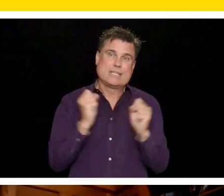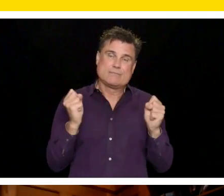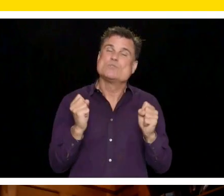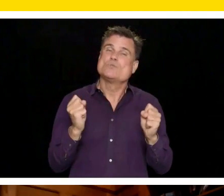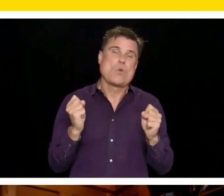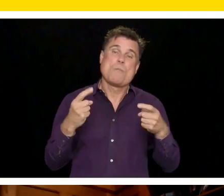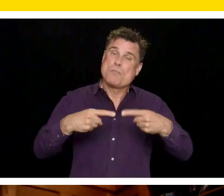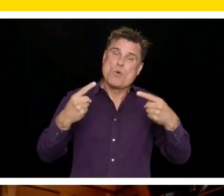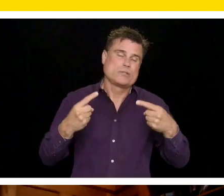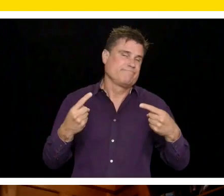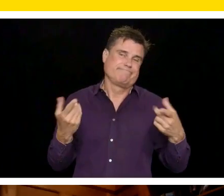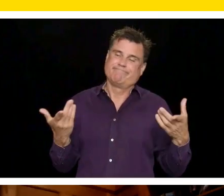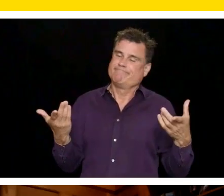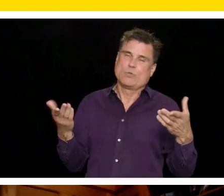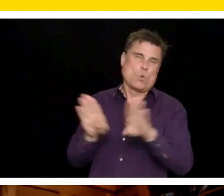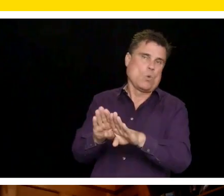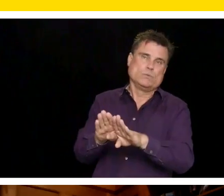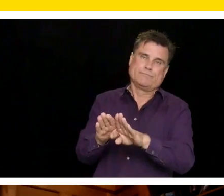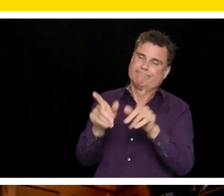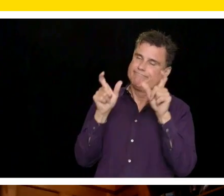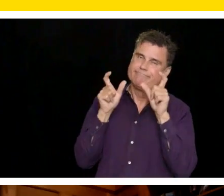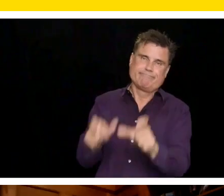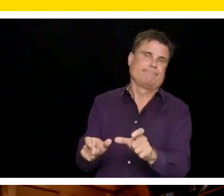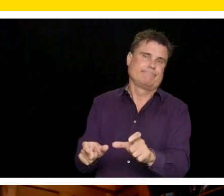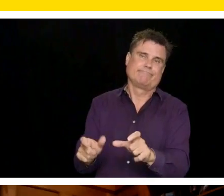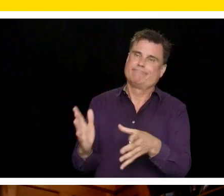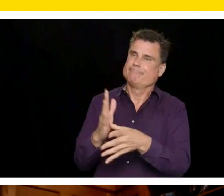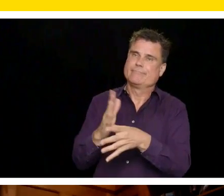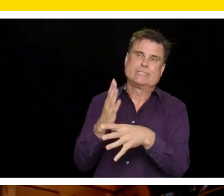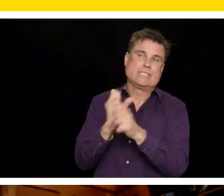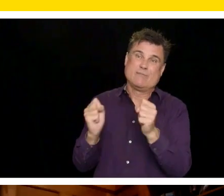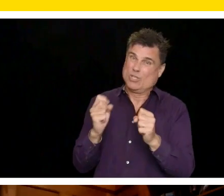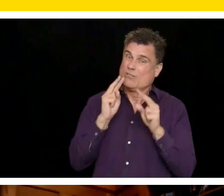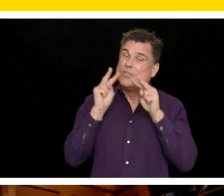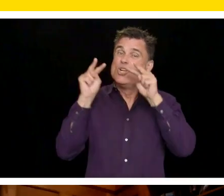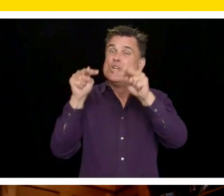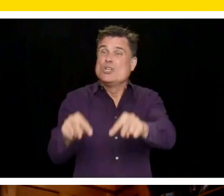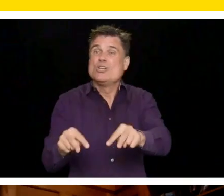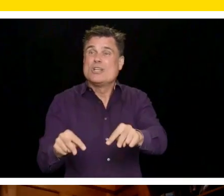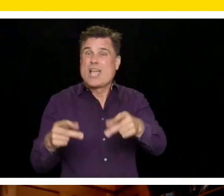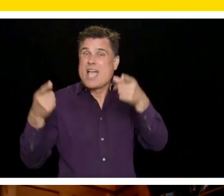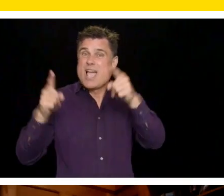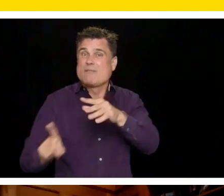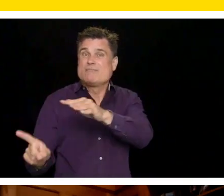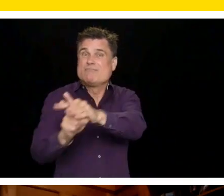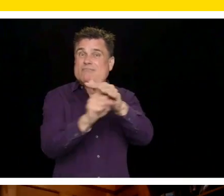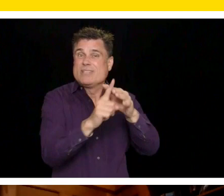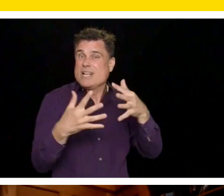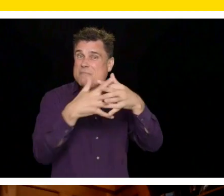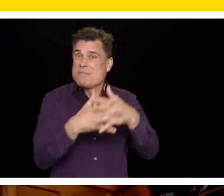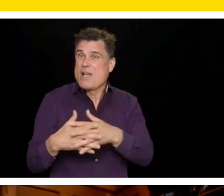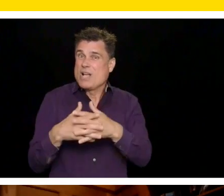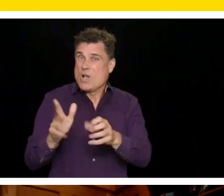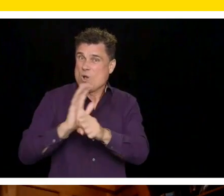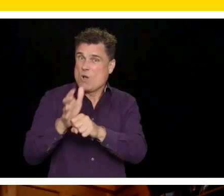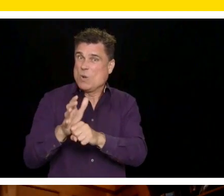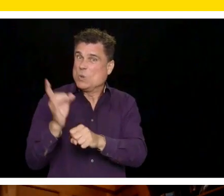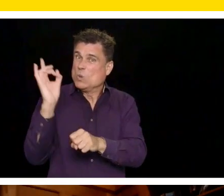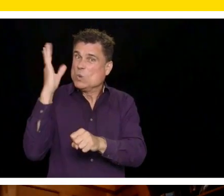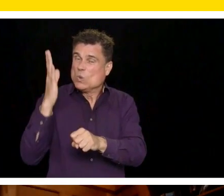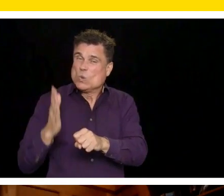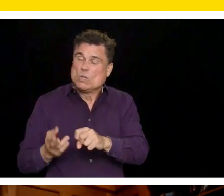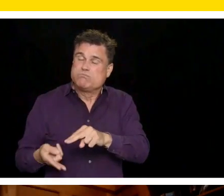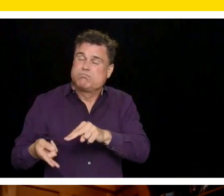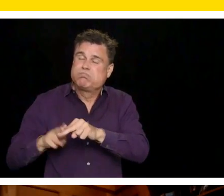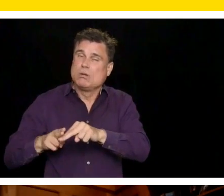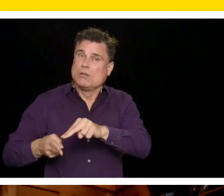where we see numbers increase of positive COVID-19 tests every single day, we see an